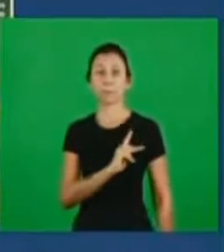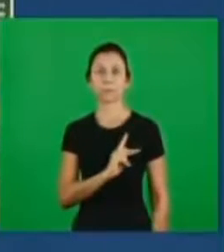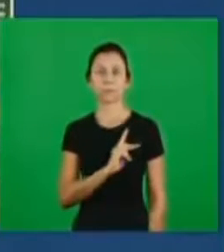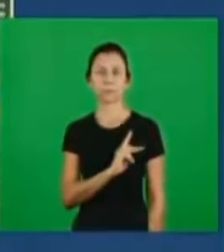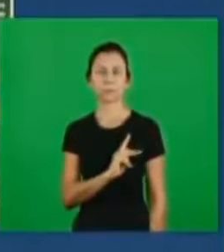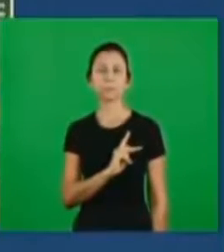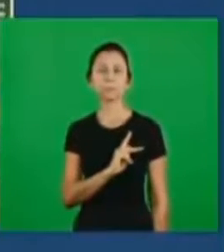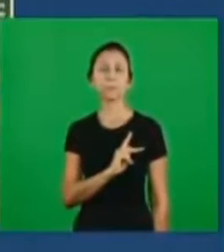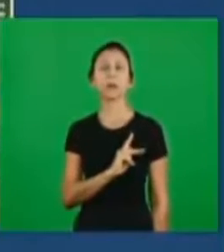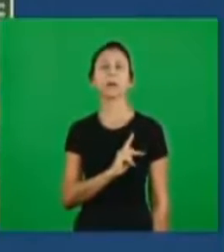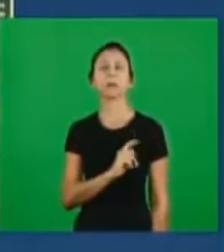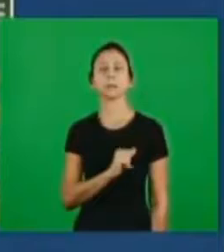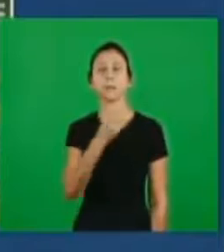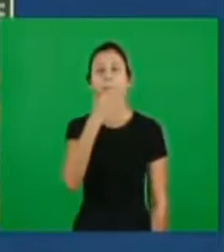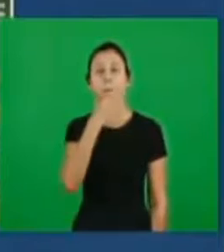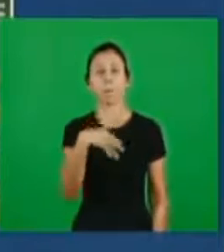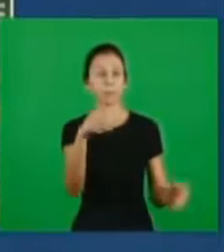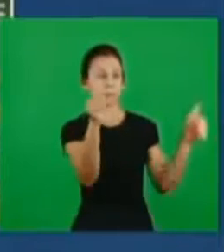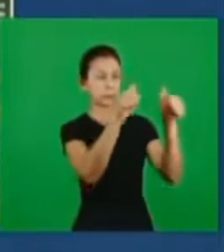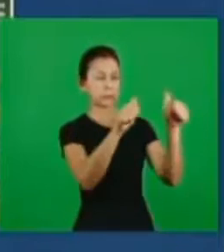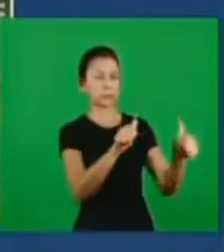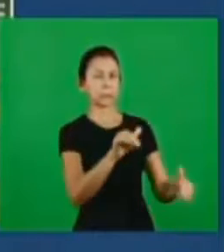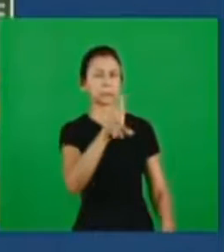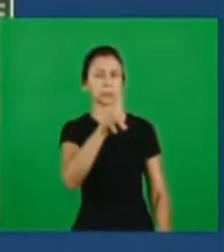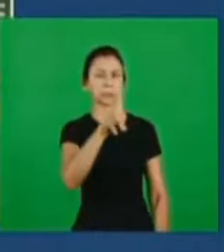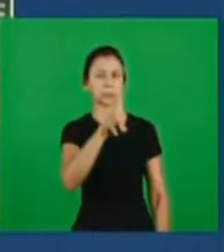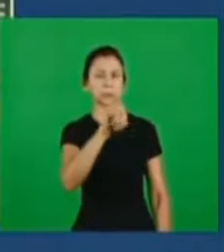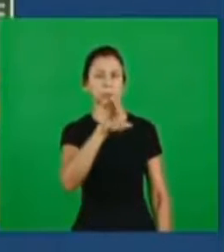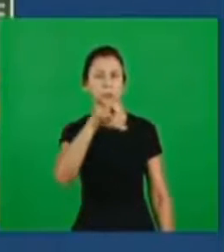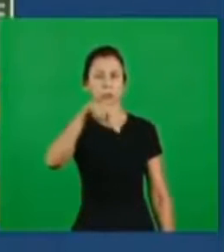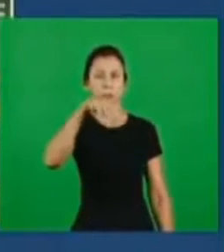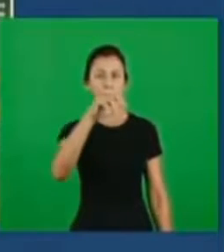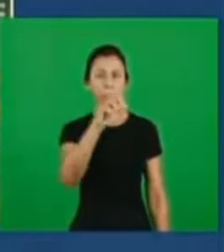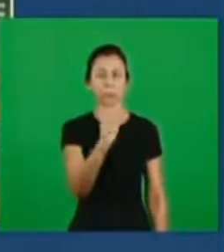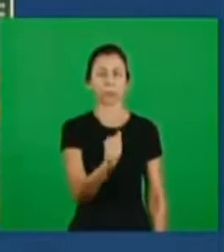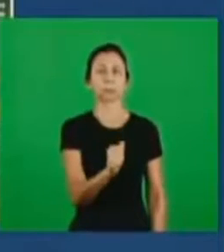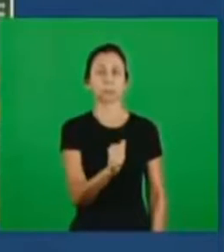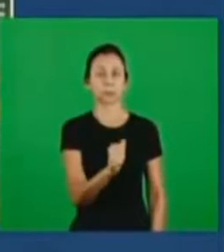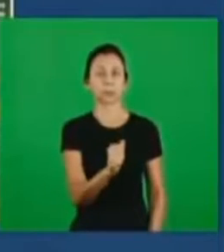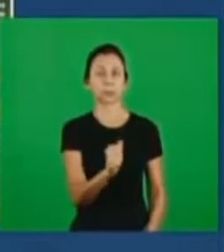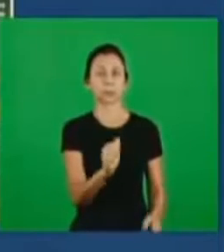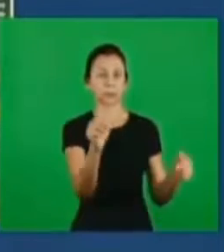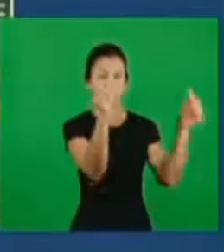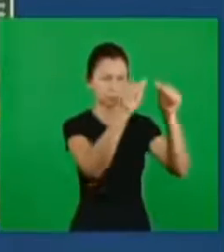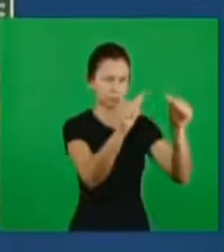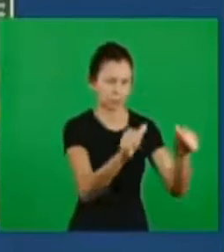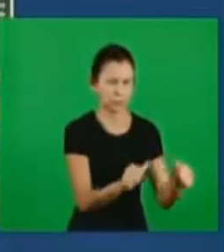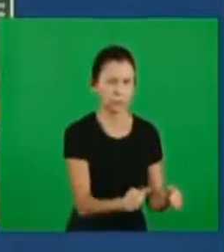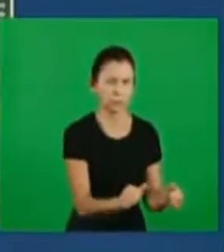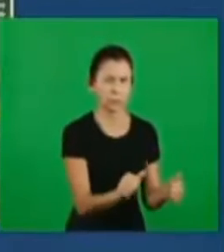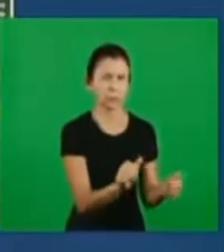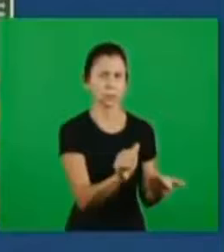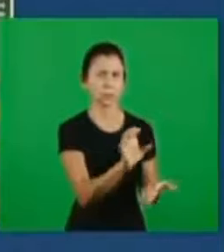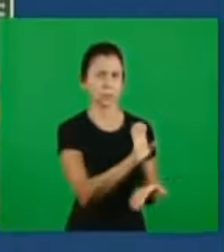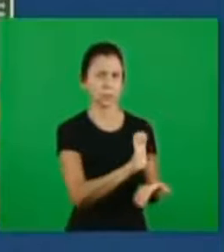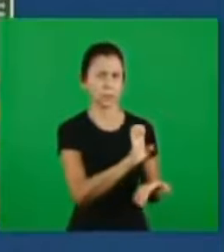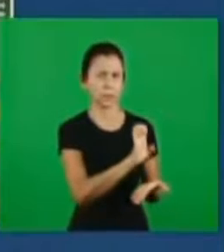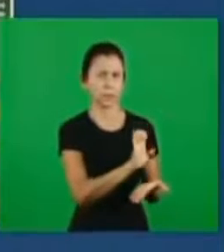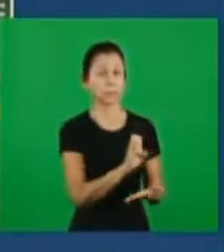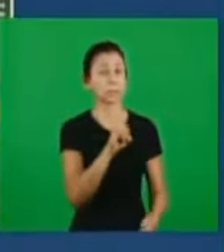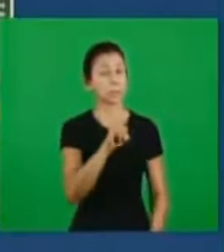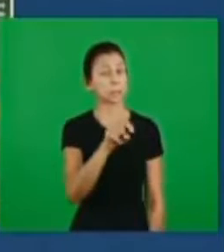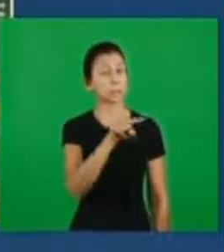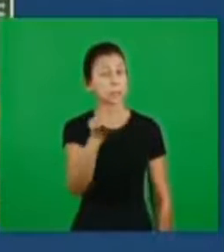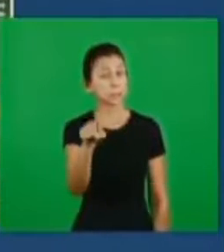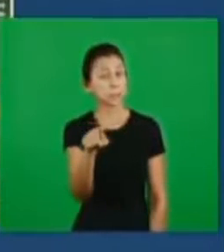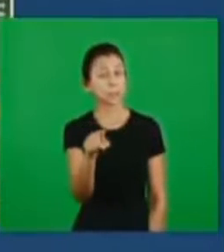spoke about the Anna of the Ephesus and spoke of the unknown God. And if you, the